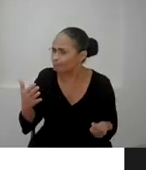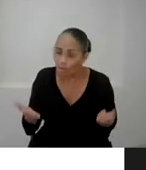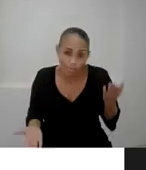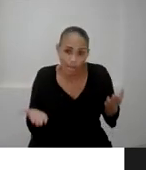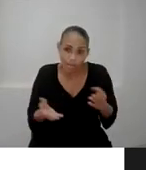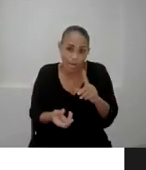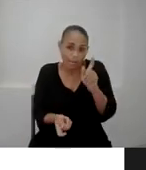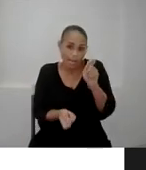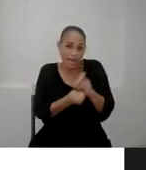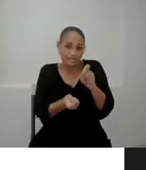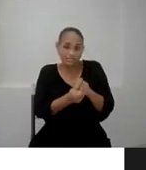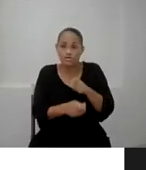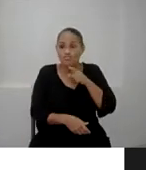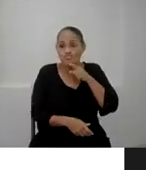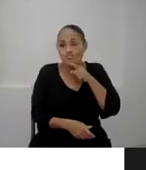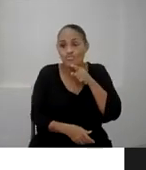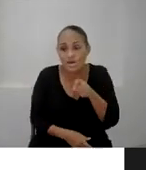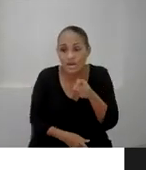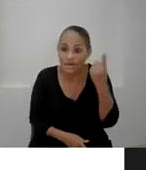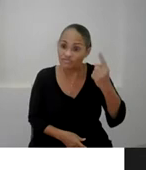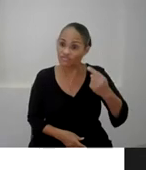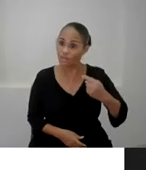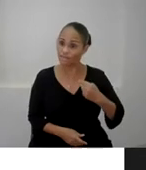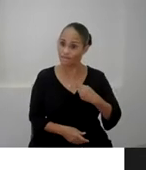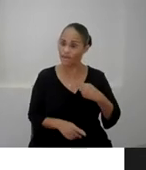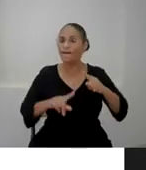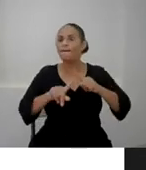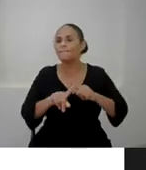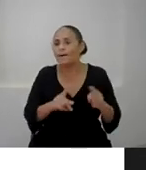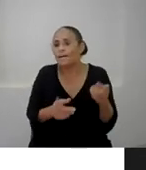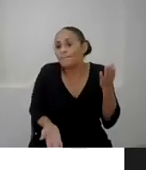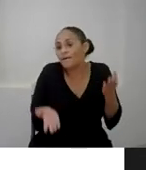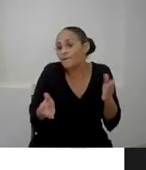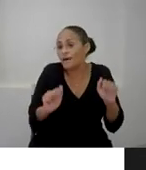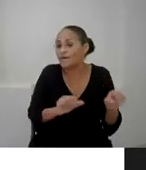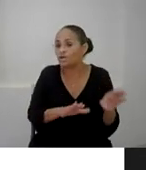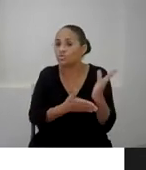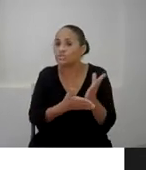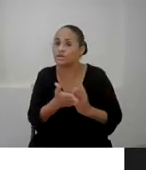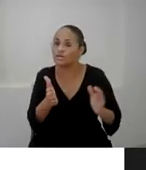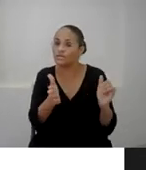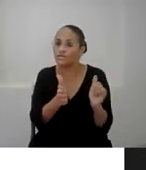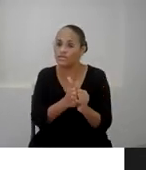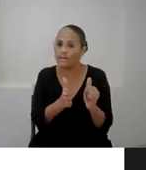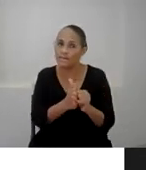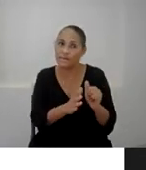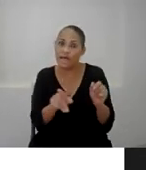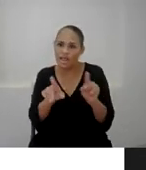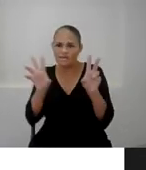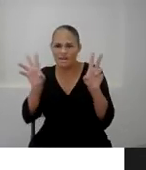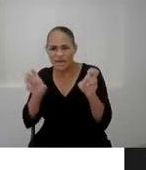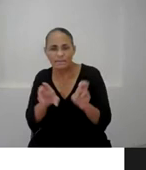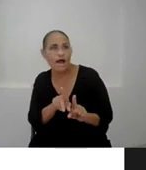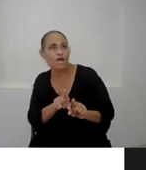actually realizable for me, but I might be able to do something that might be my North Star. I can then